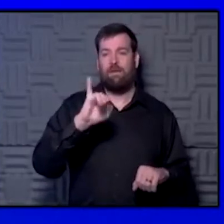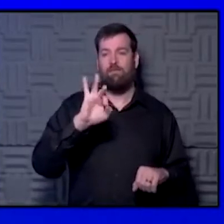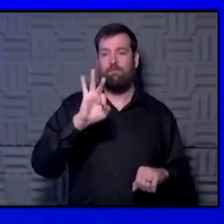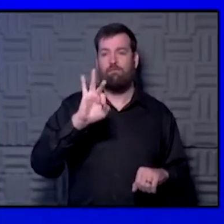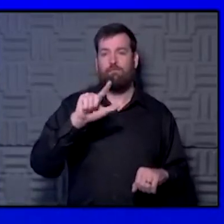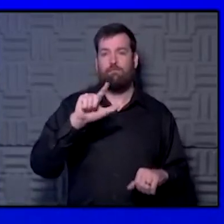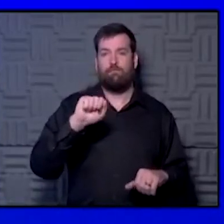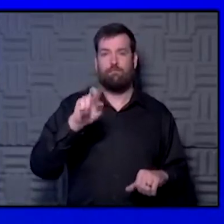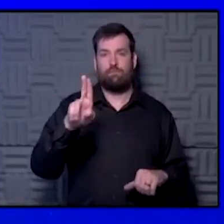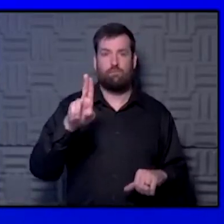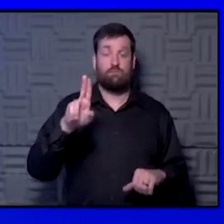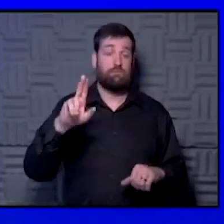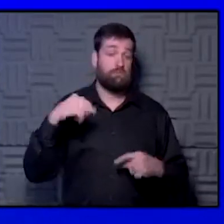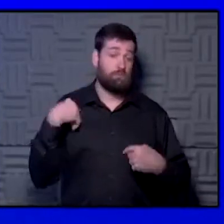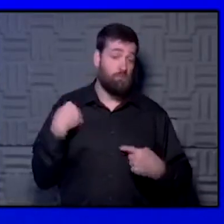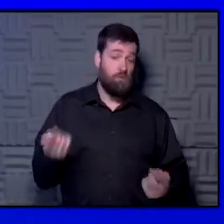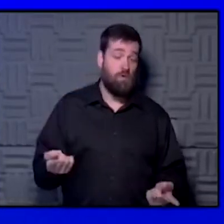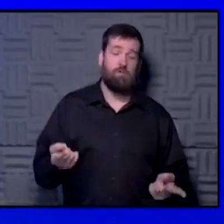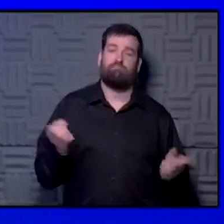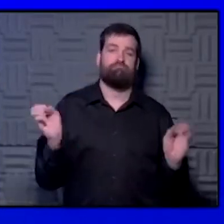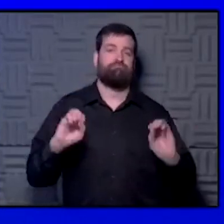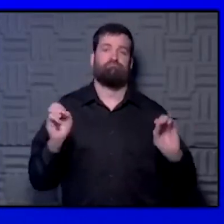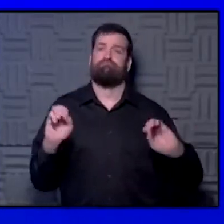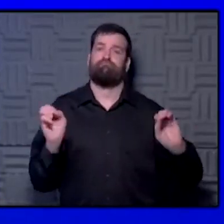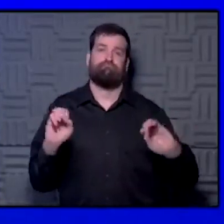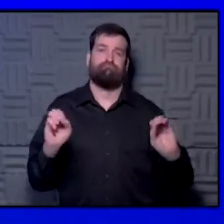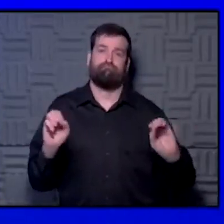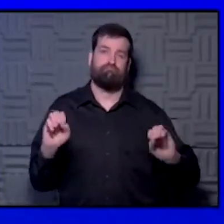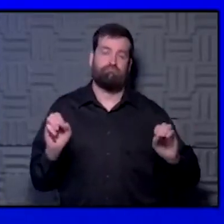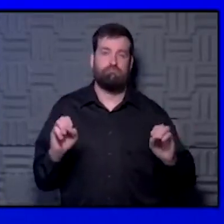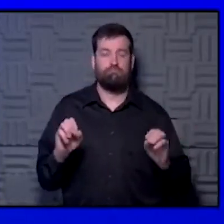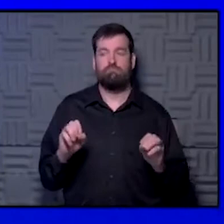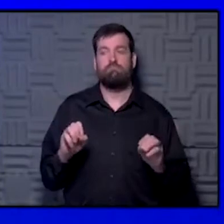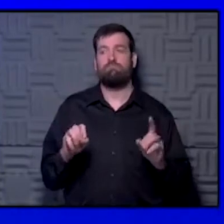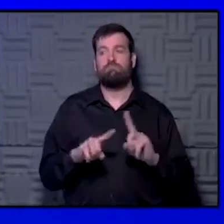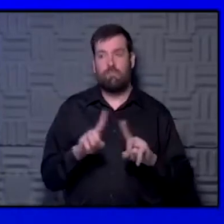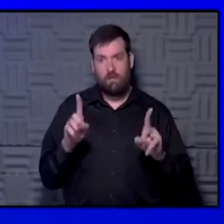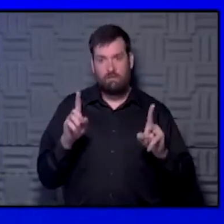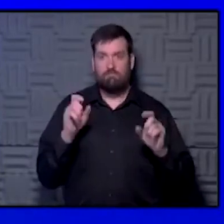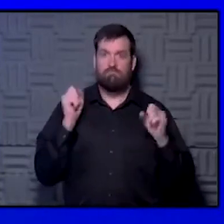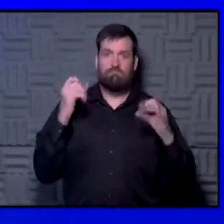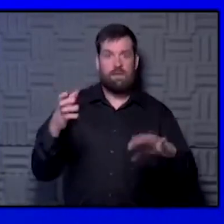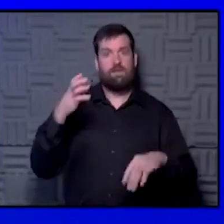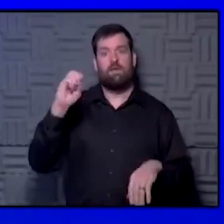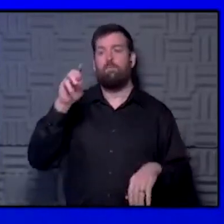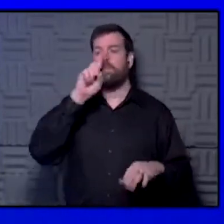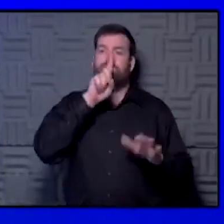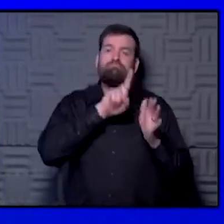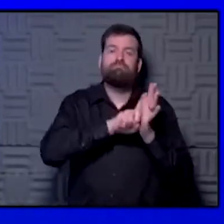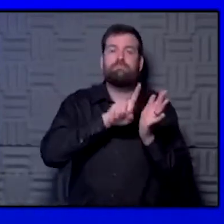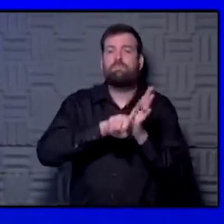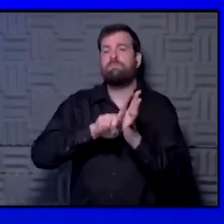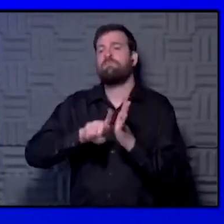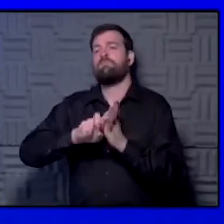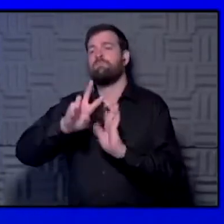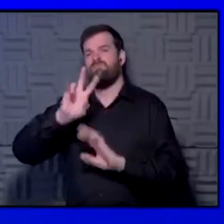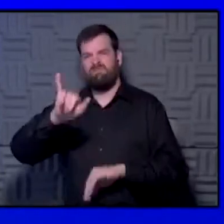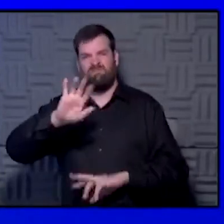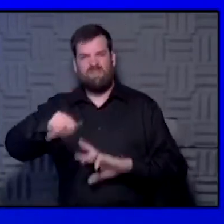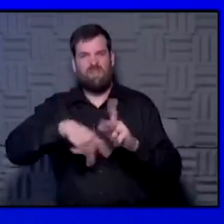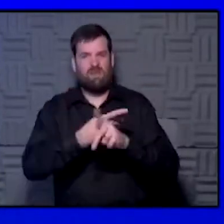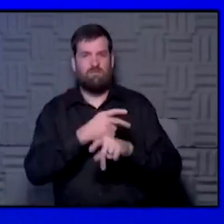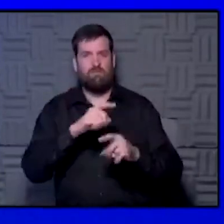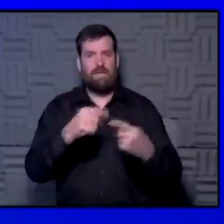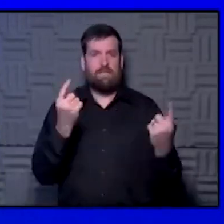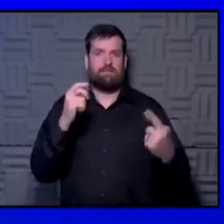diagnosed. As of yet, there isn't that on the market, but there are a lot of companies looking at those types of antivirals.